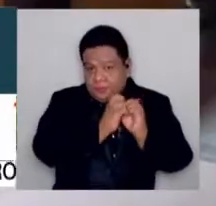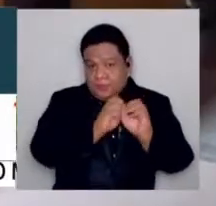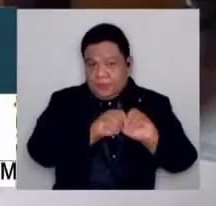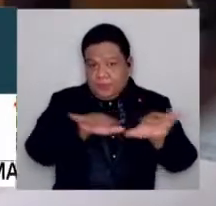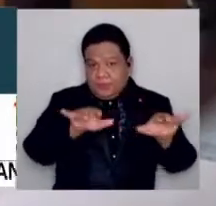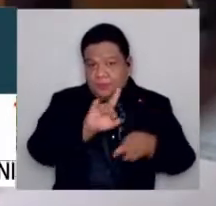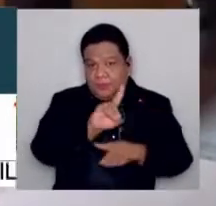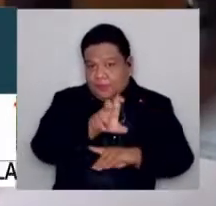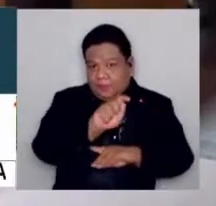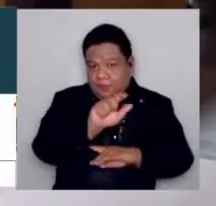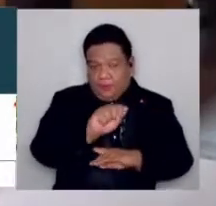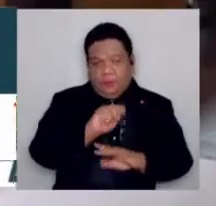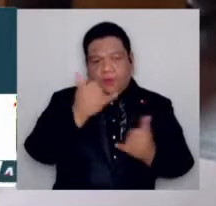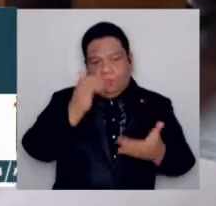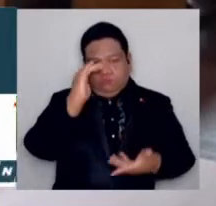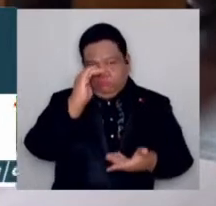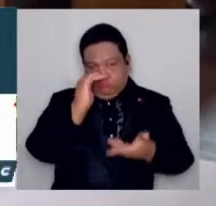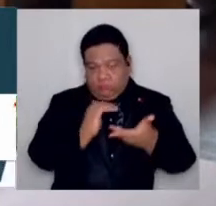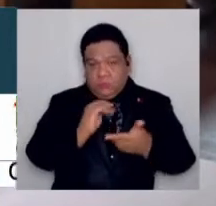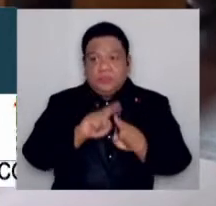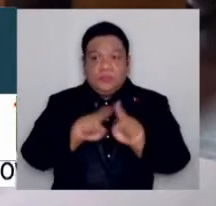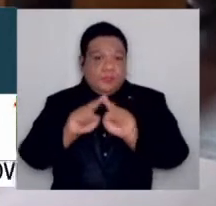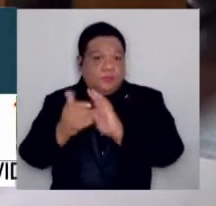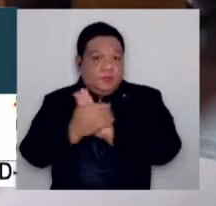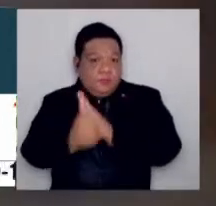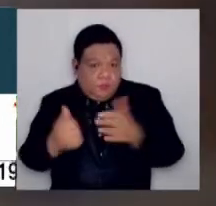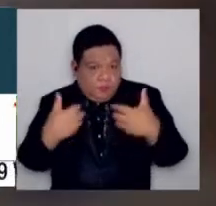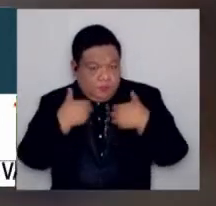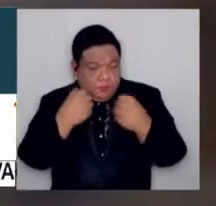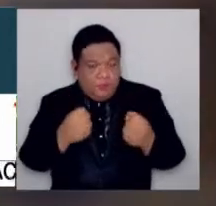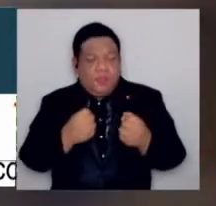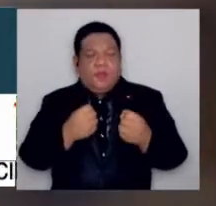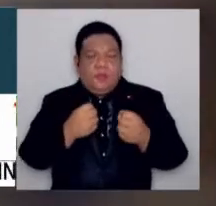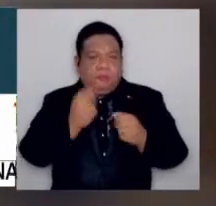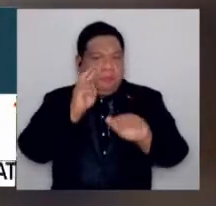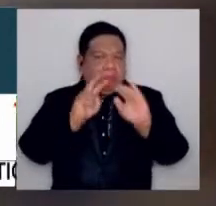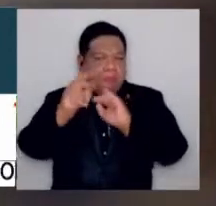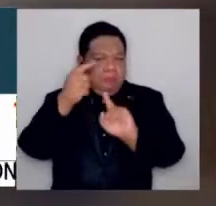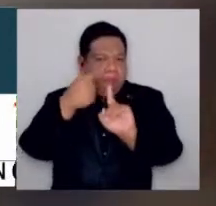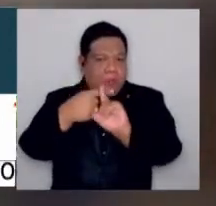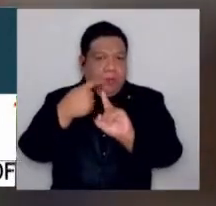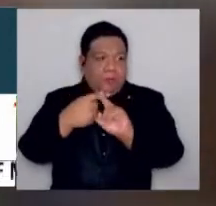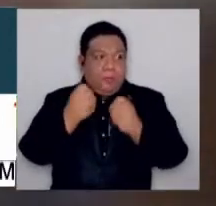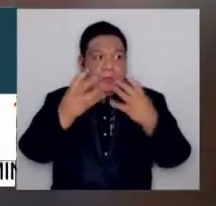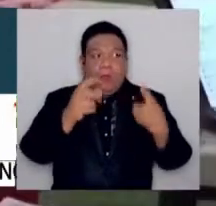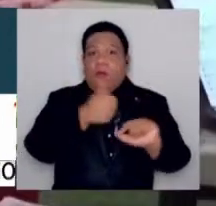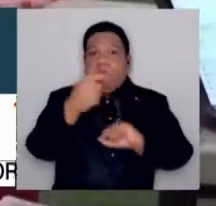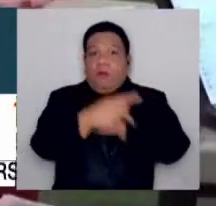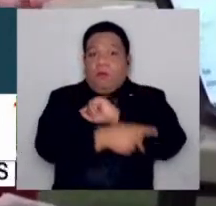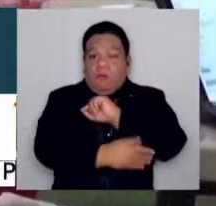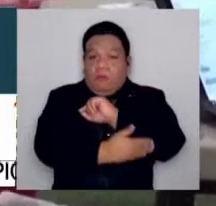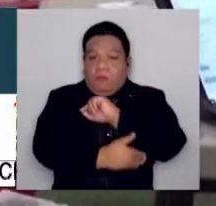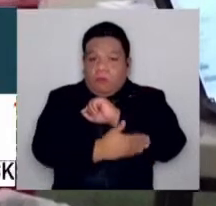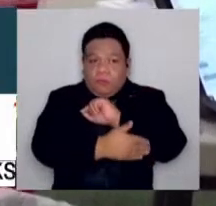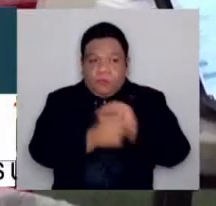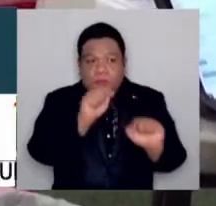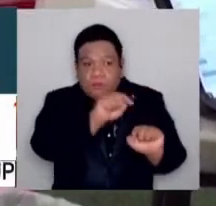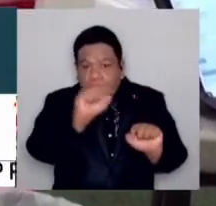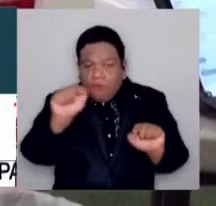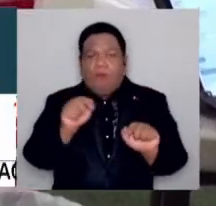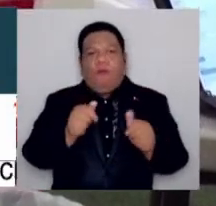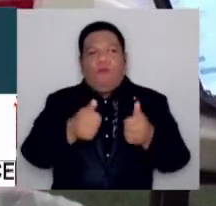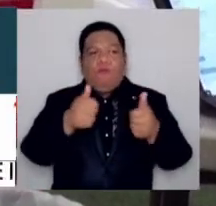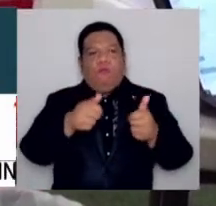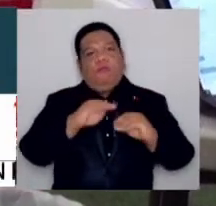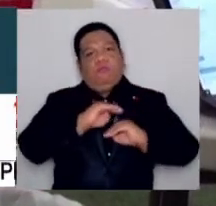experts are optimistic many nations have put the worst of the pandemic behind them thanks to vaccines and to better treatments. But